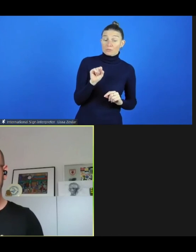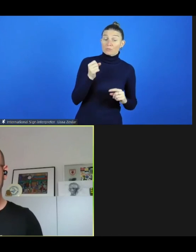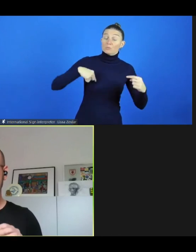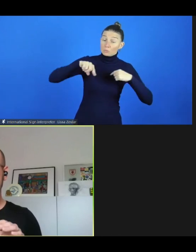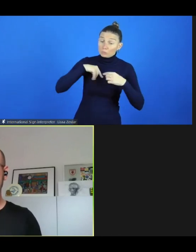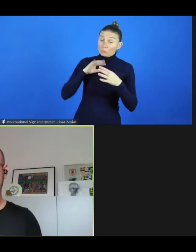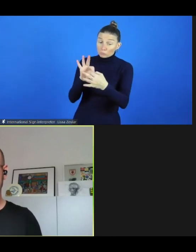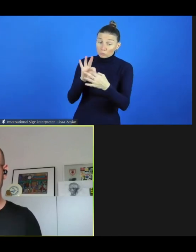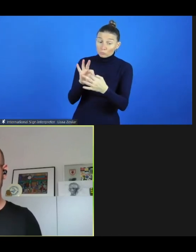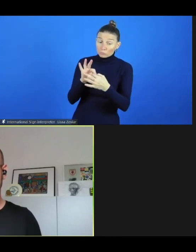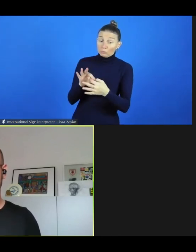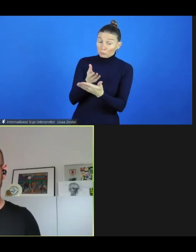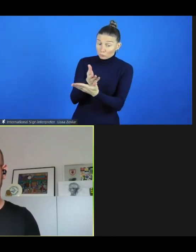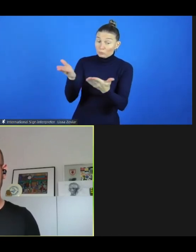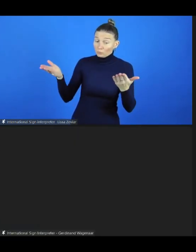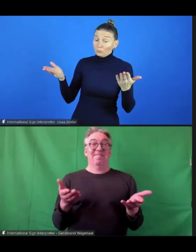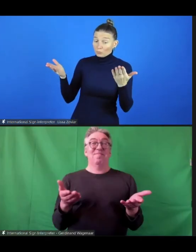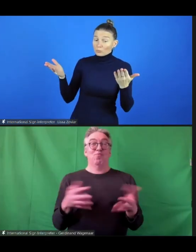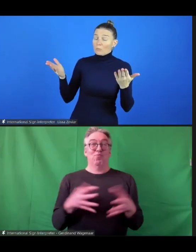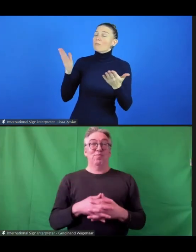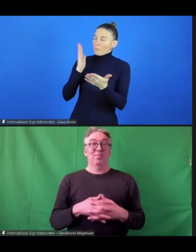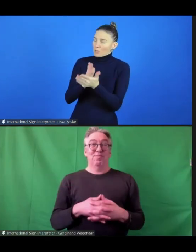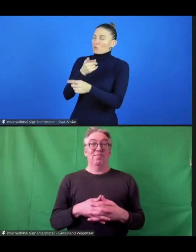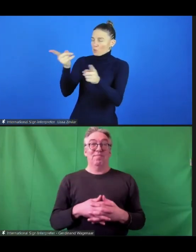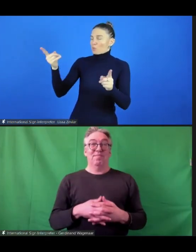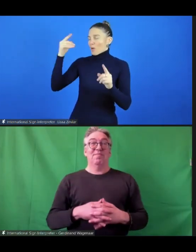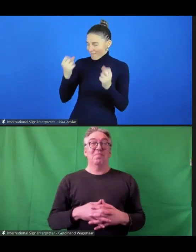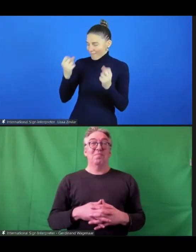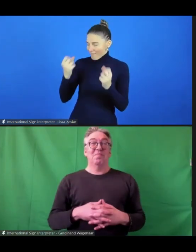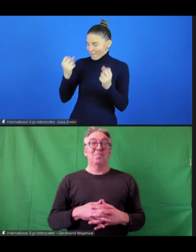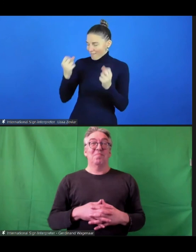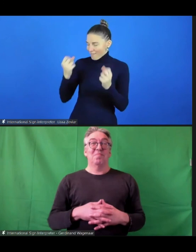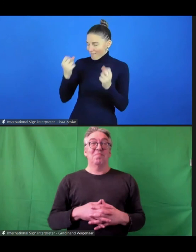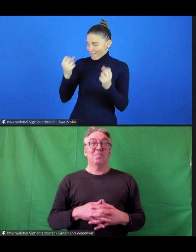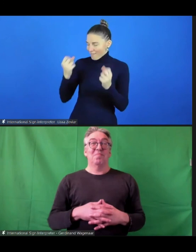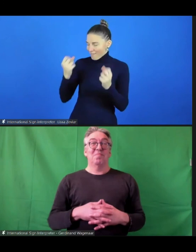world to ensure that they know that these features are built in to support their employees with